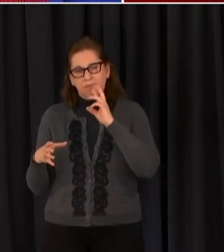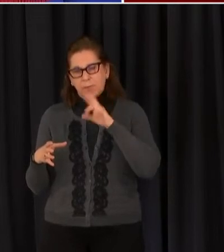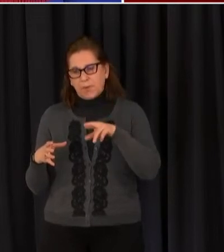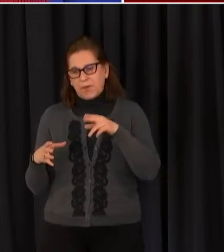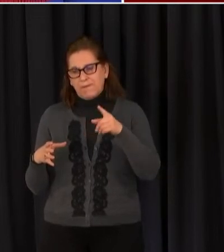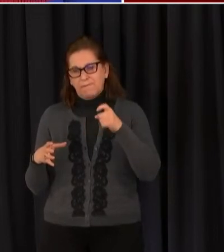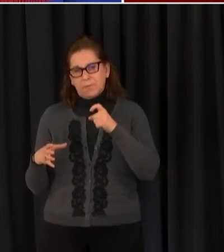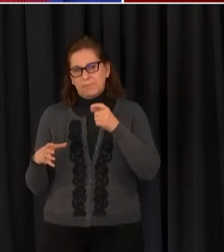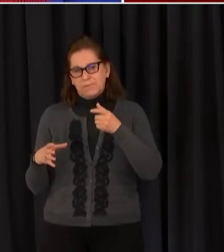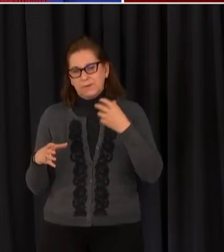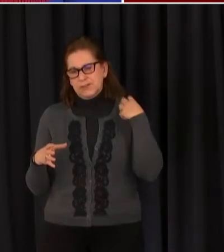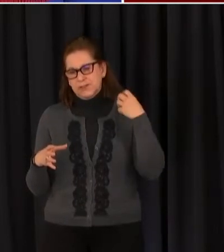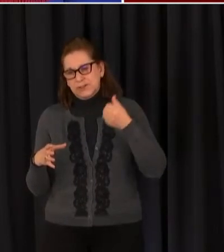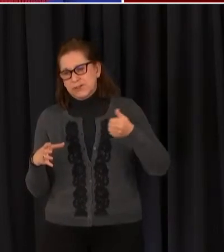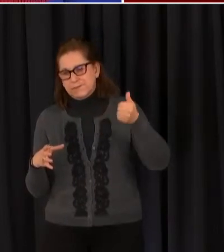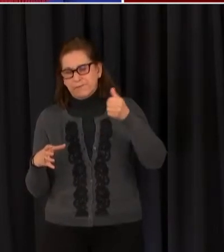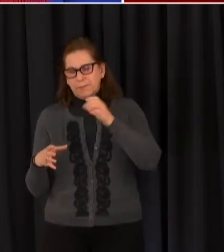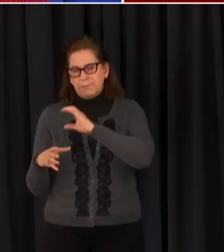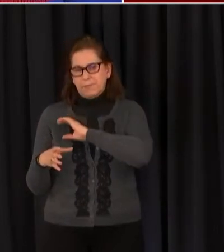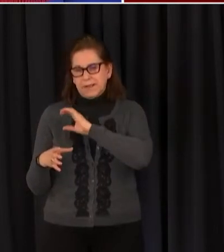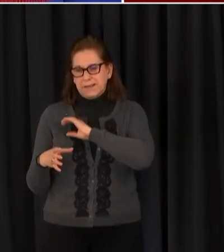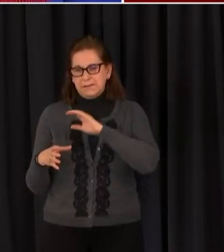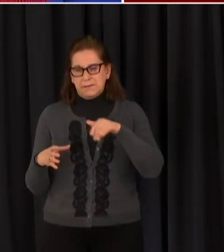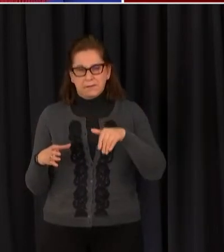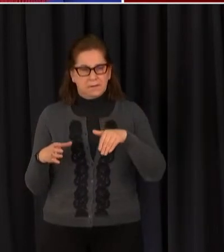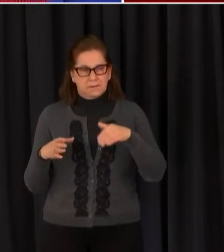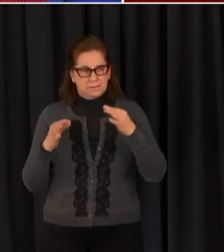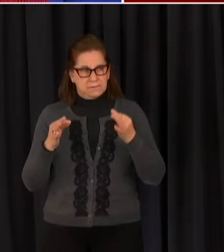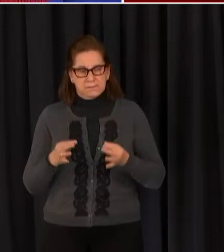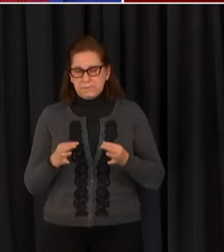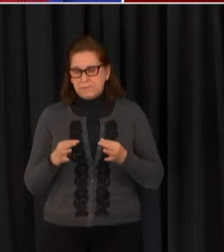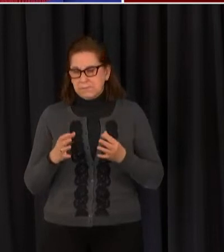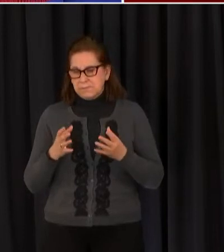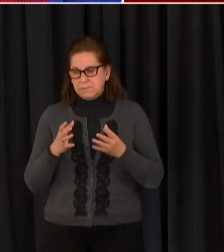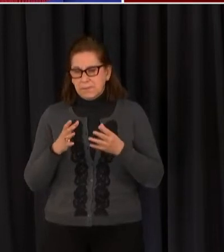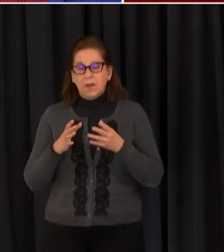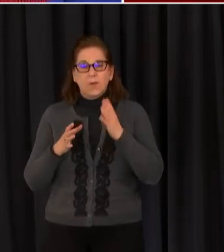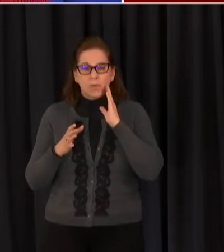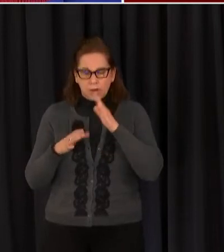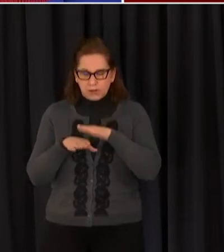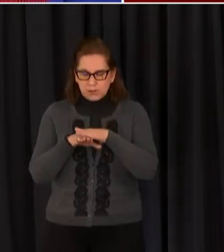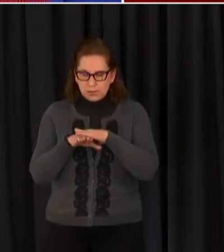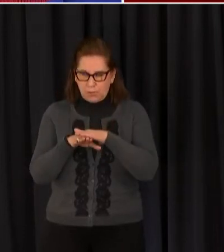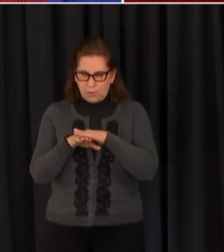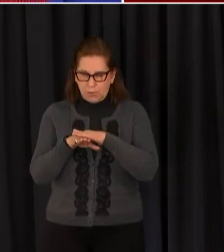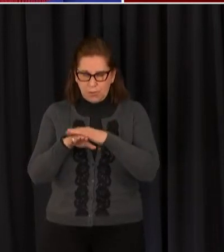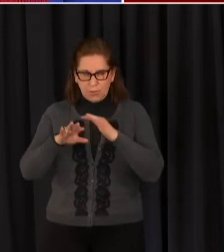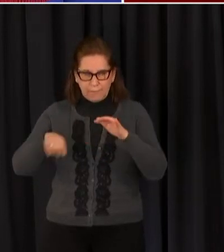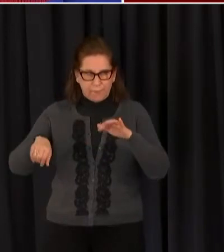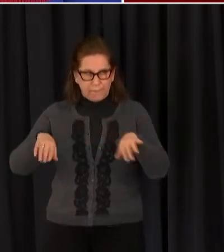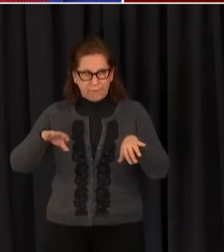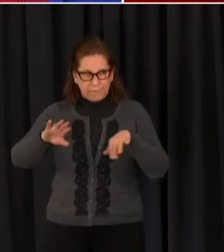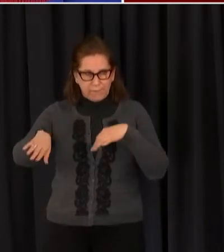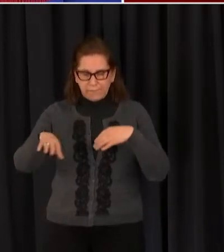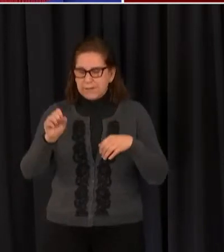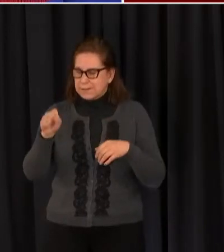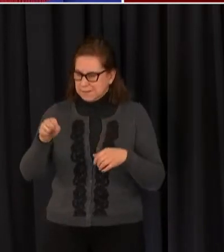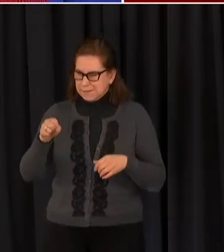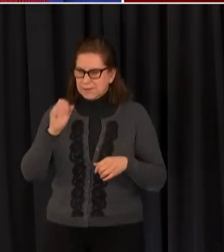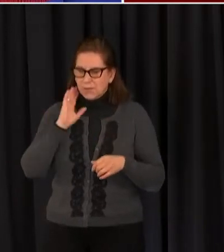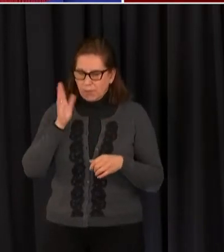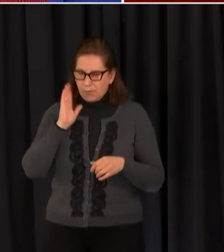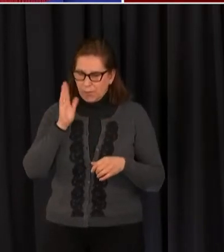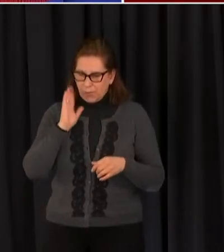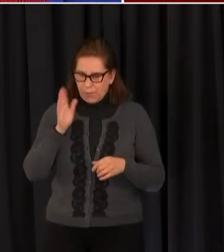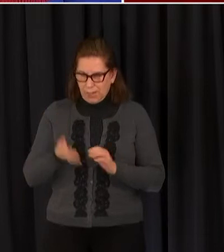haven't reviewed it in detail, but they're moving in the right direction. Thank you. All right, okay,